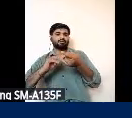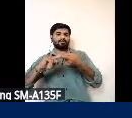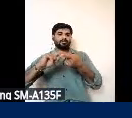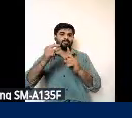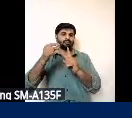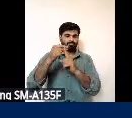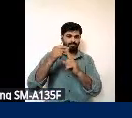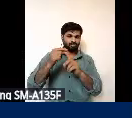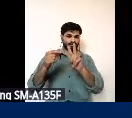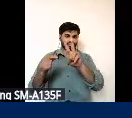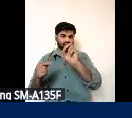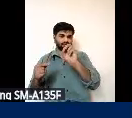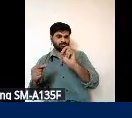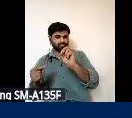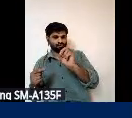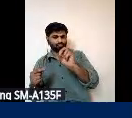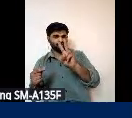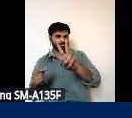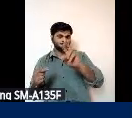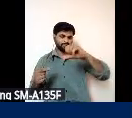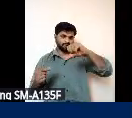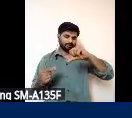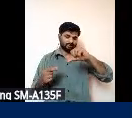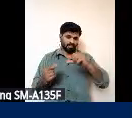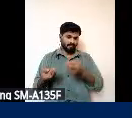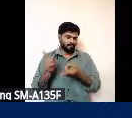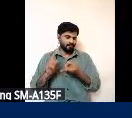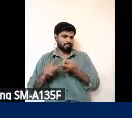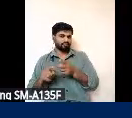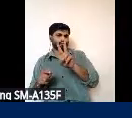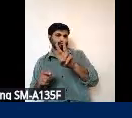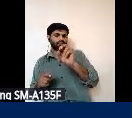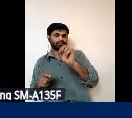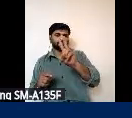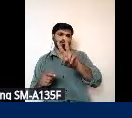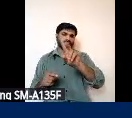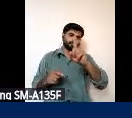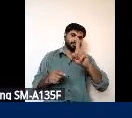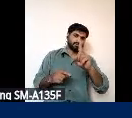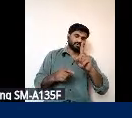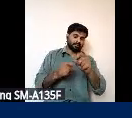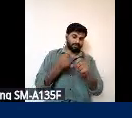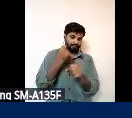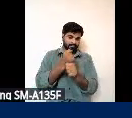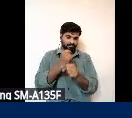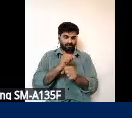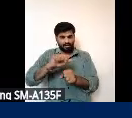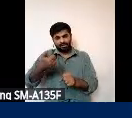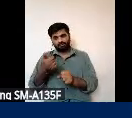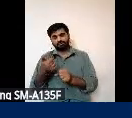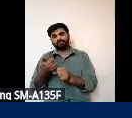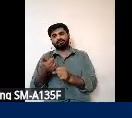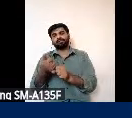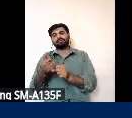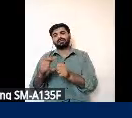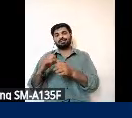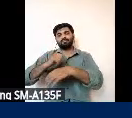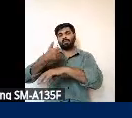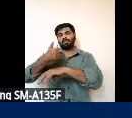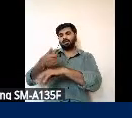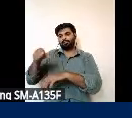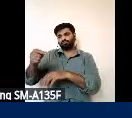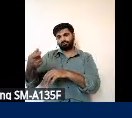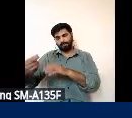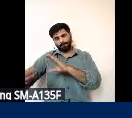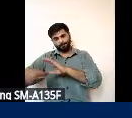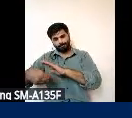supposed to happen in 2021. So the government or the Census Commission always does this